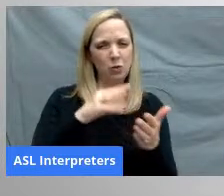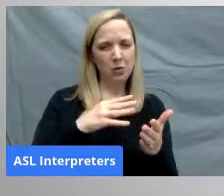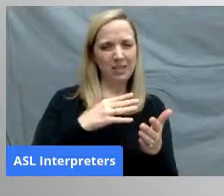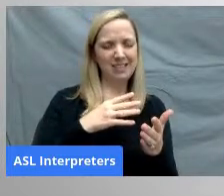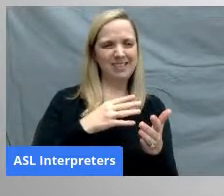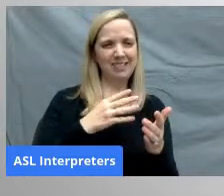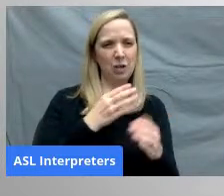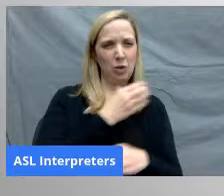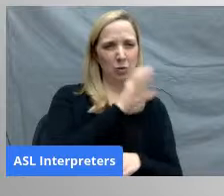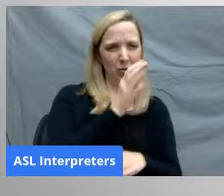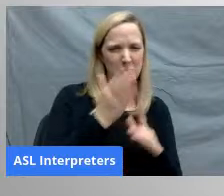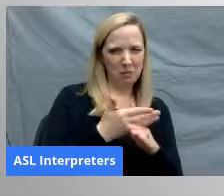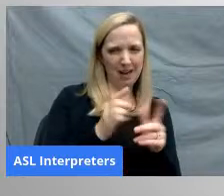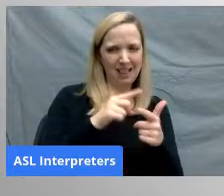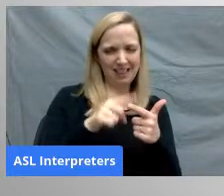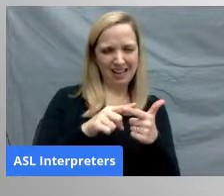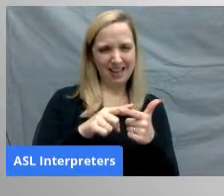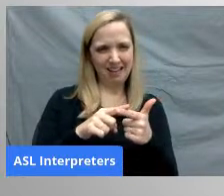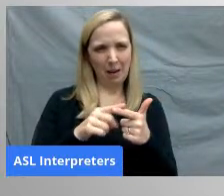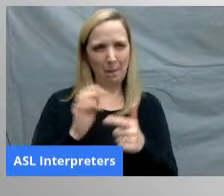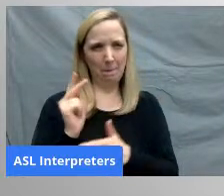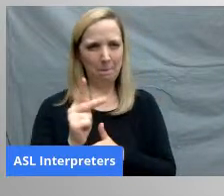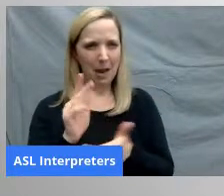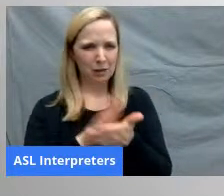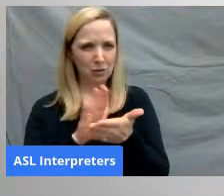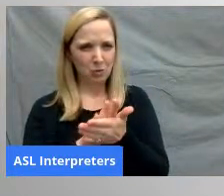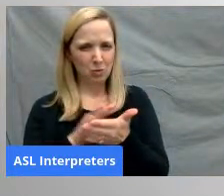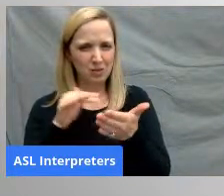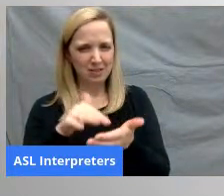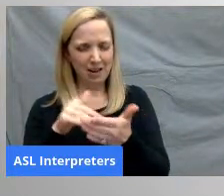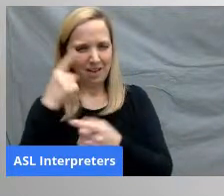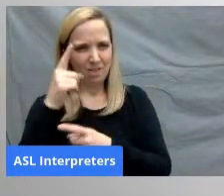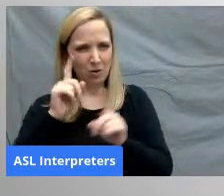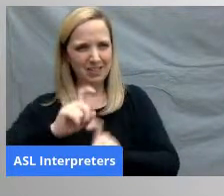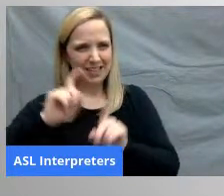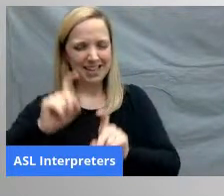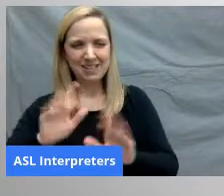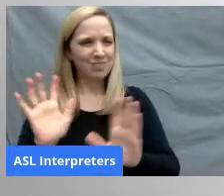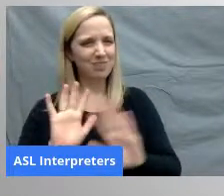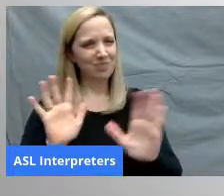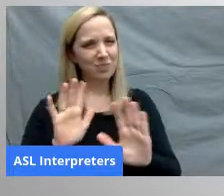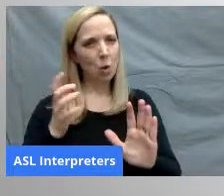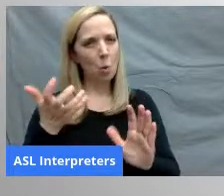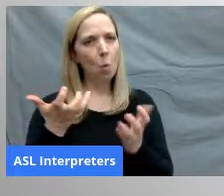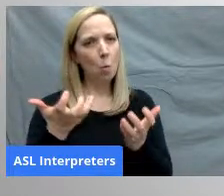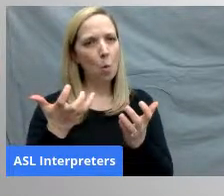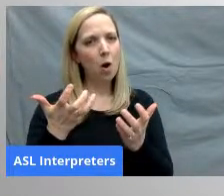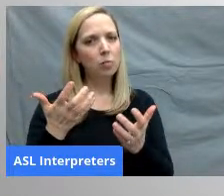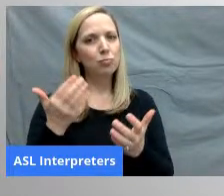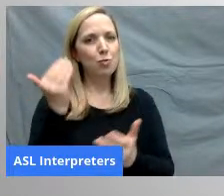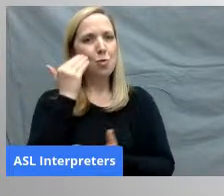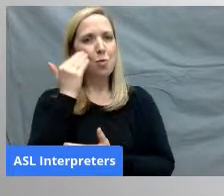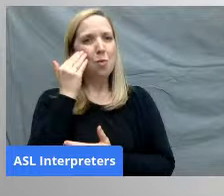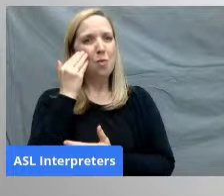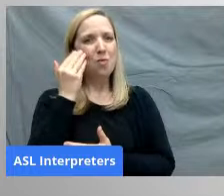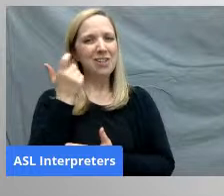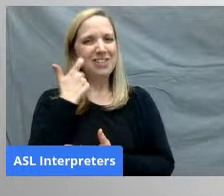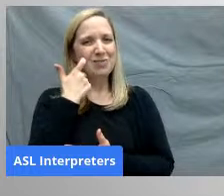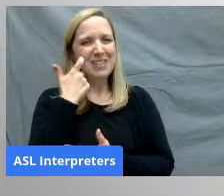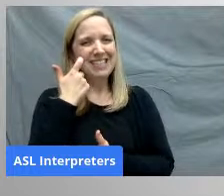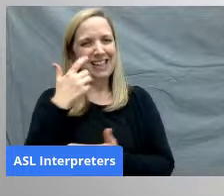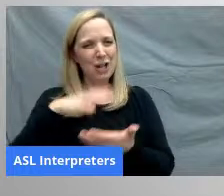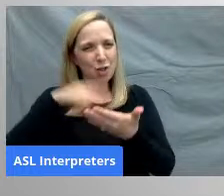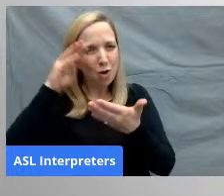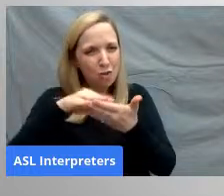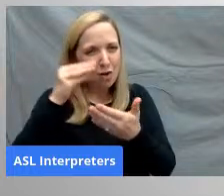take those finals when that information is fresh in their head. And then we also consider that there are a lot of end